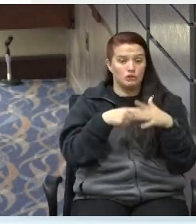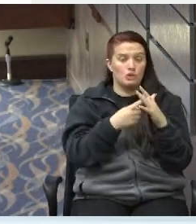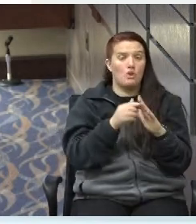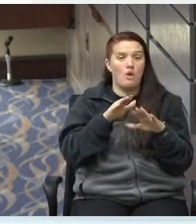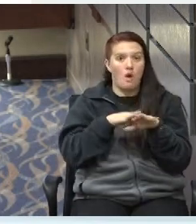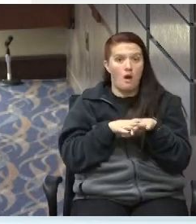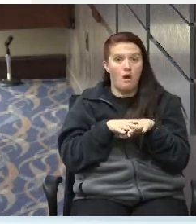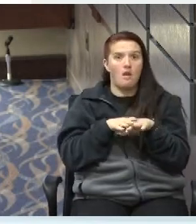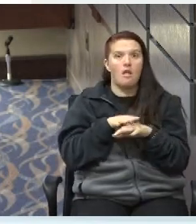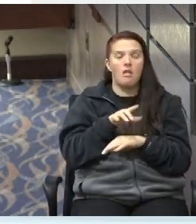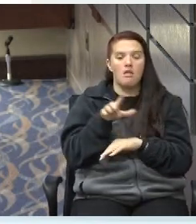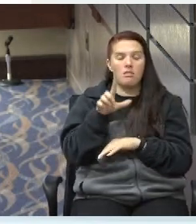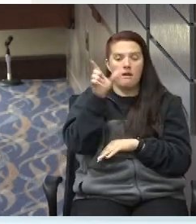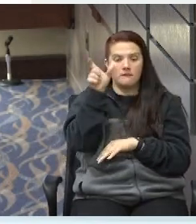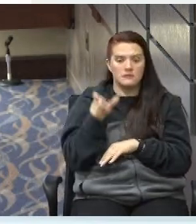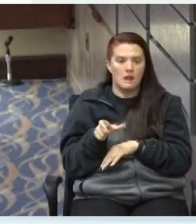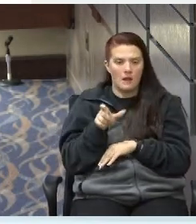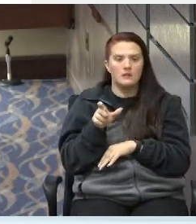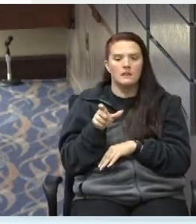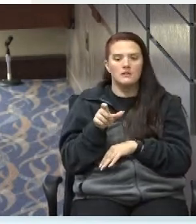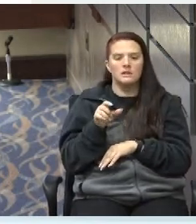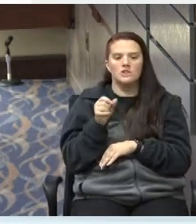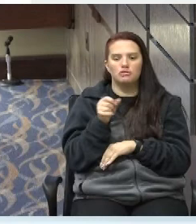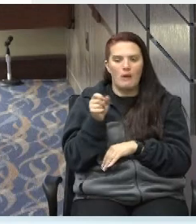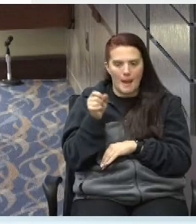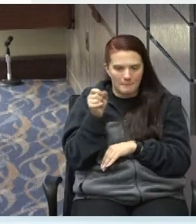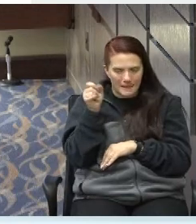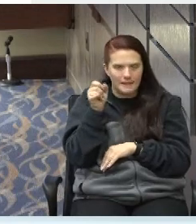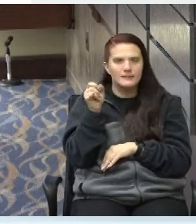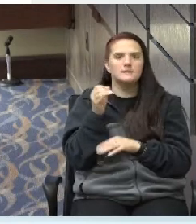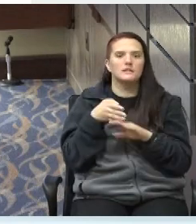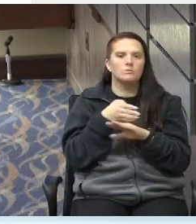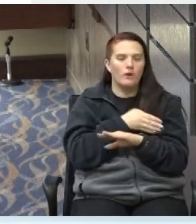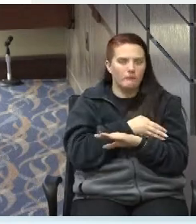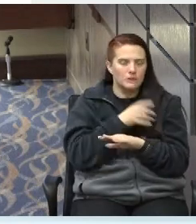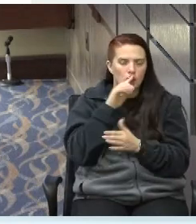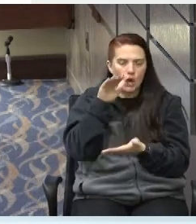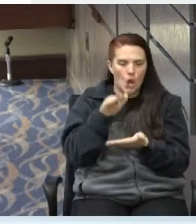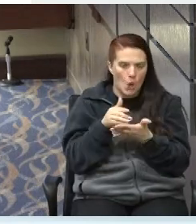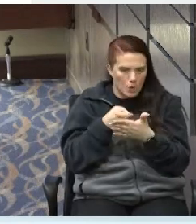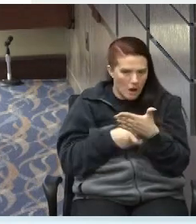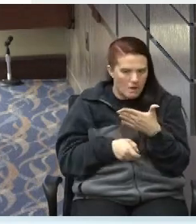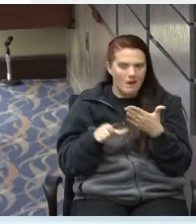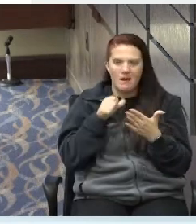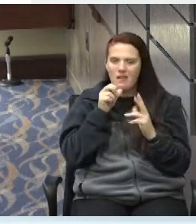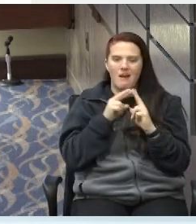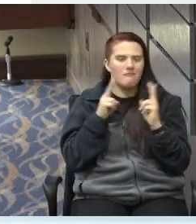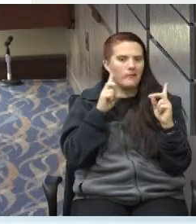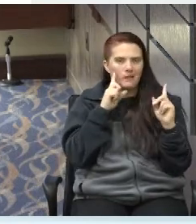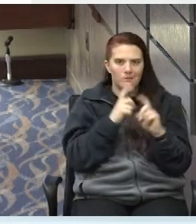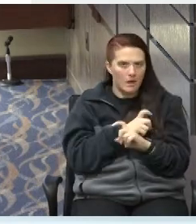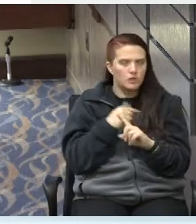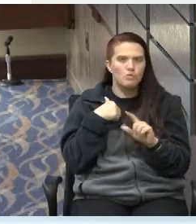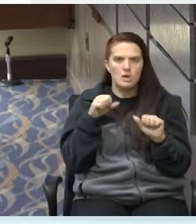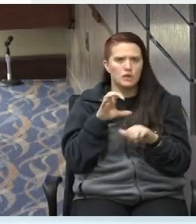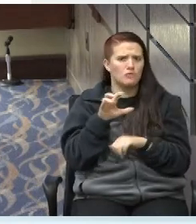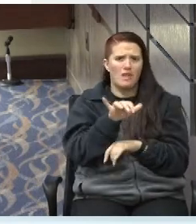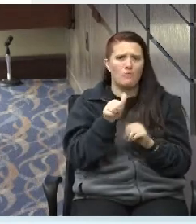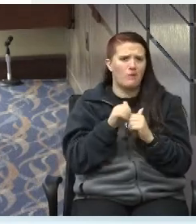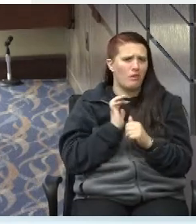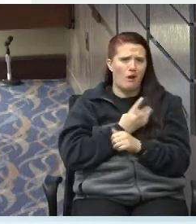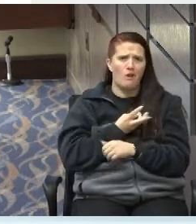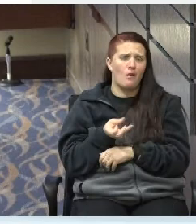left side, edge line striping or striping improvements are low cost and not very complex, and we can do that with our